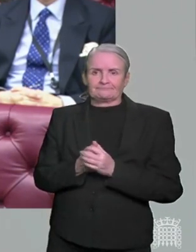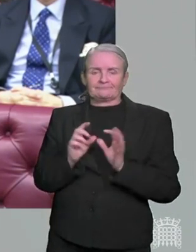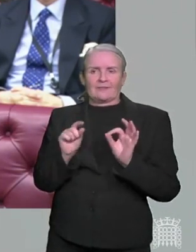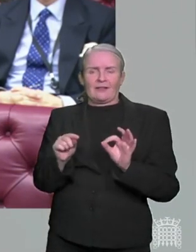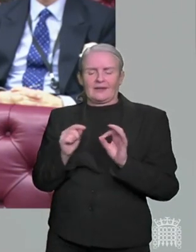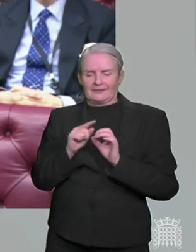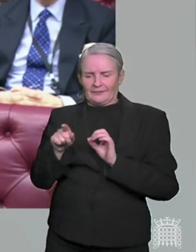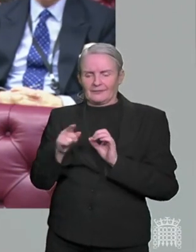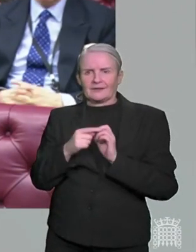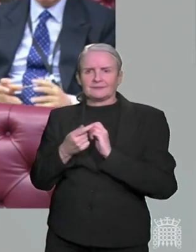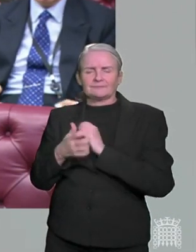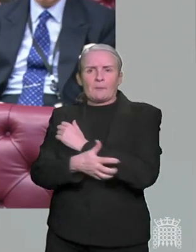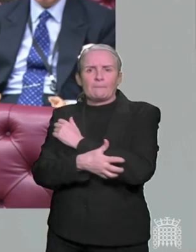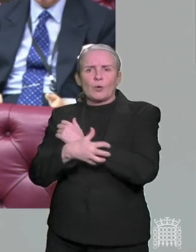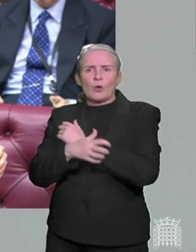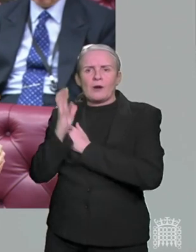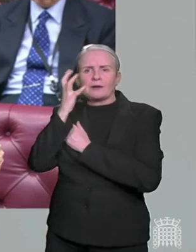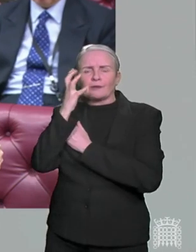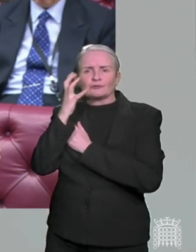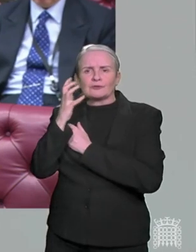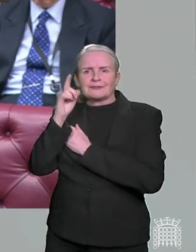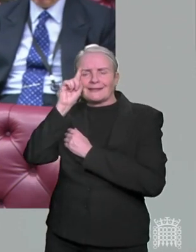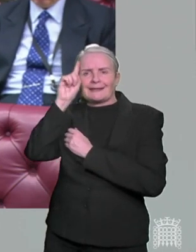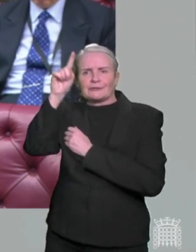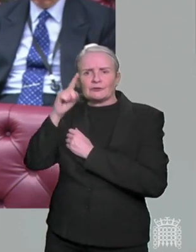indebted Poor Countries Initiative, it did help